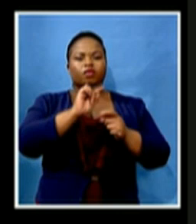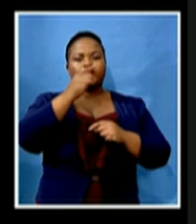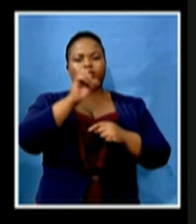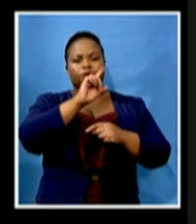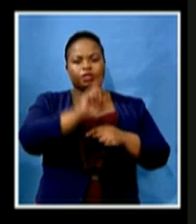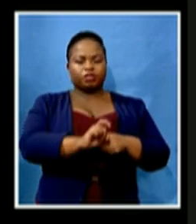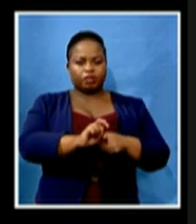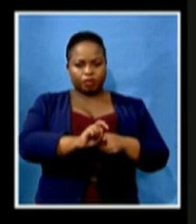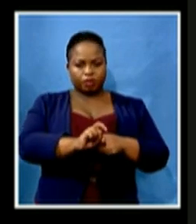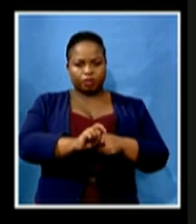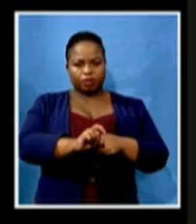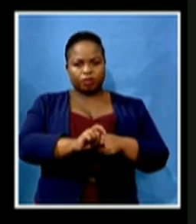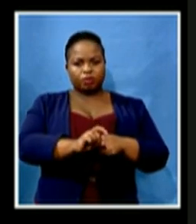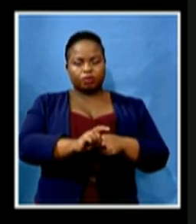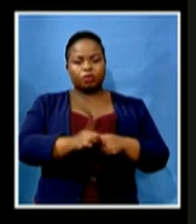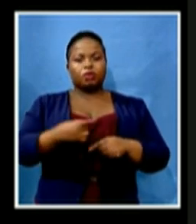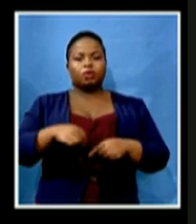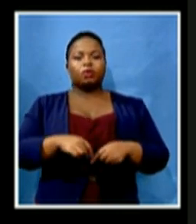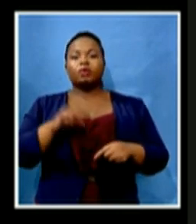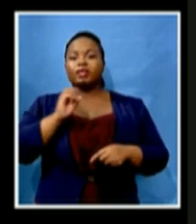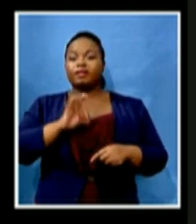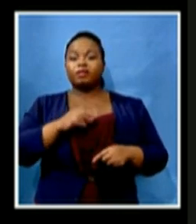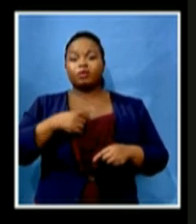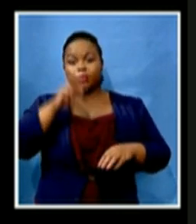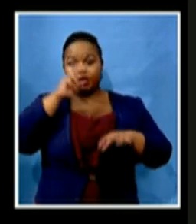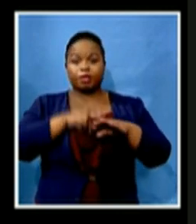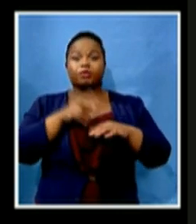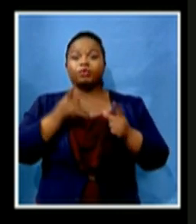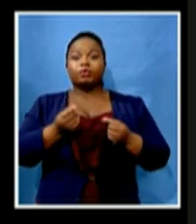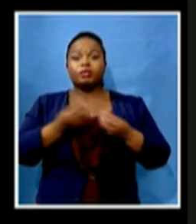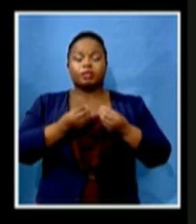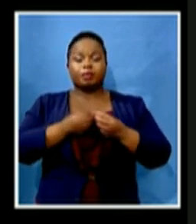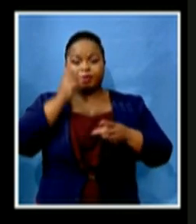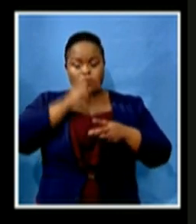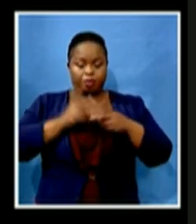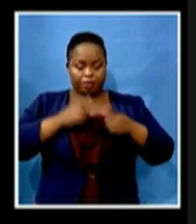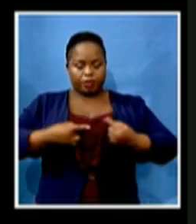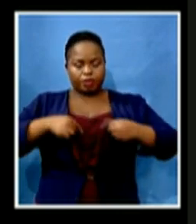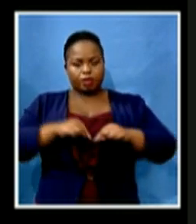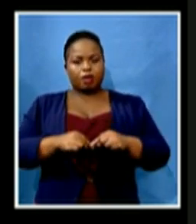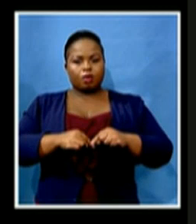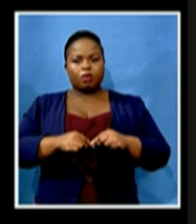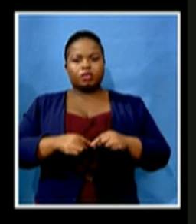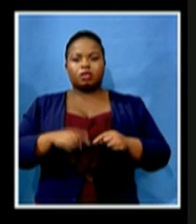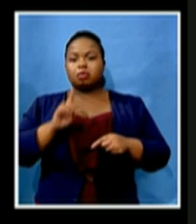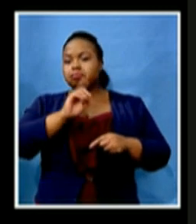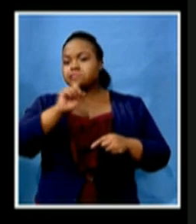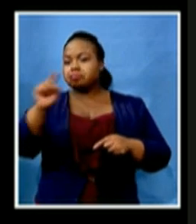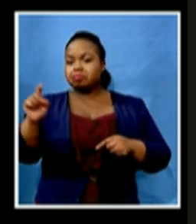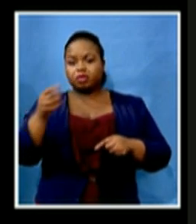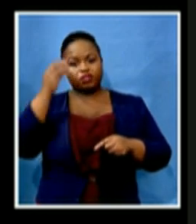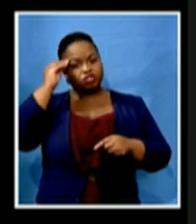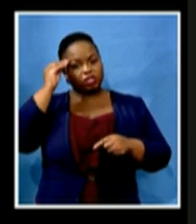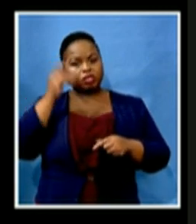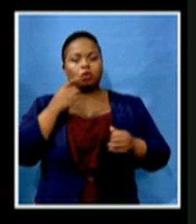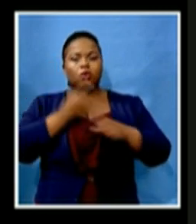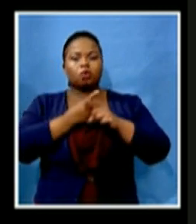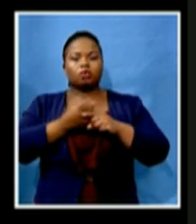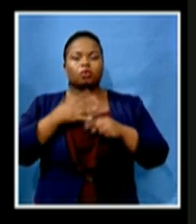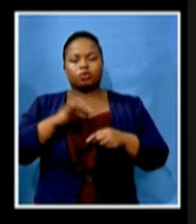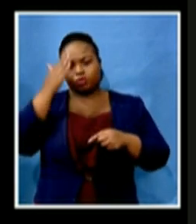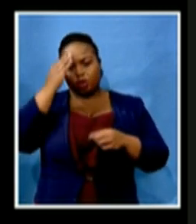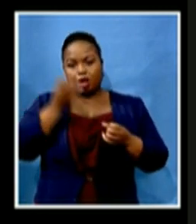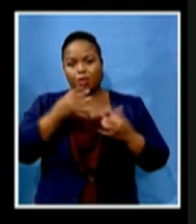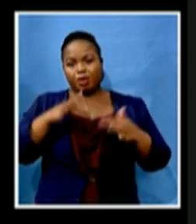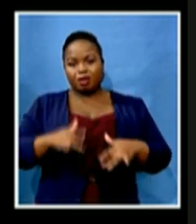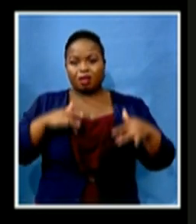to do something for our profession. As I said, actuaries are interested in all things mortality and morbidity. That's a large part of what we